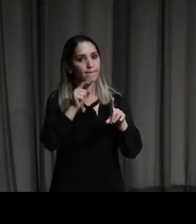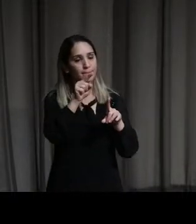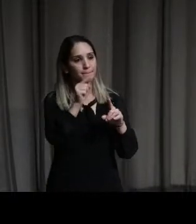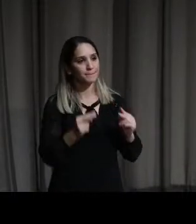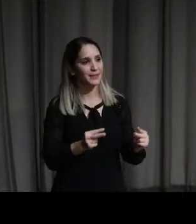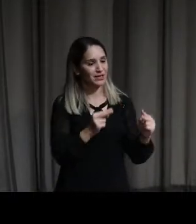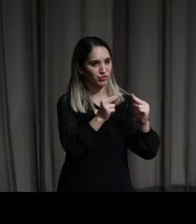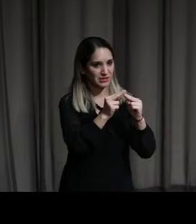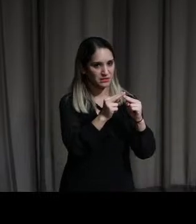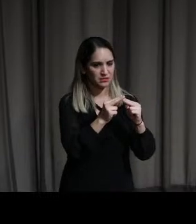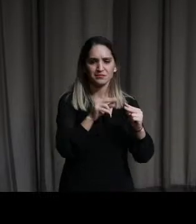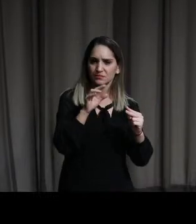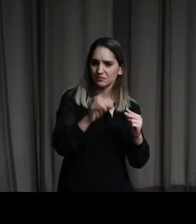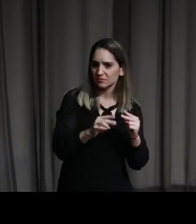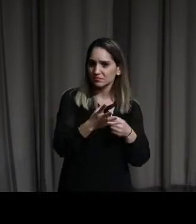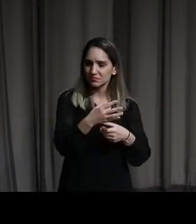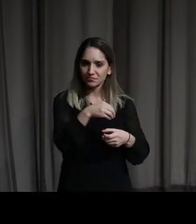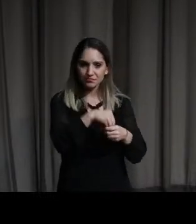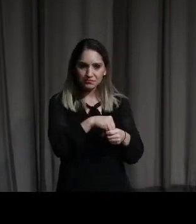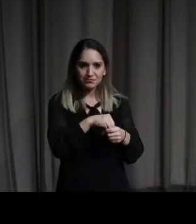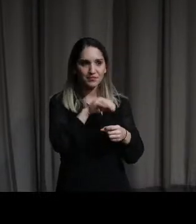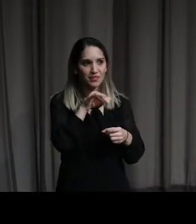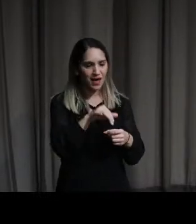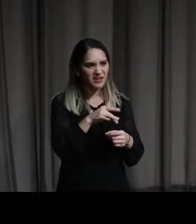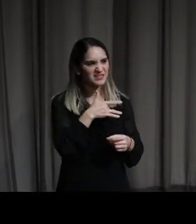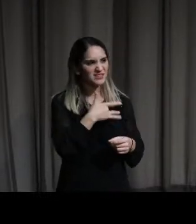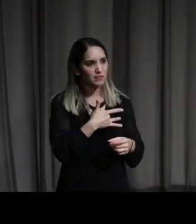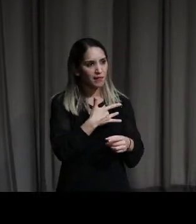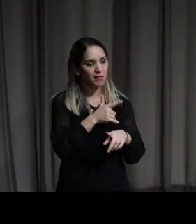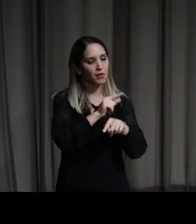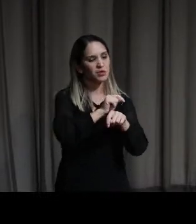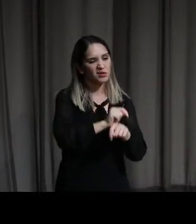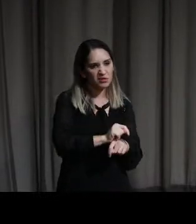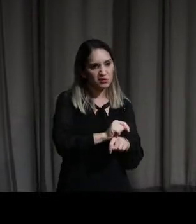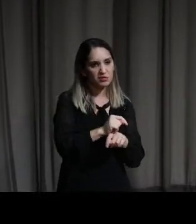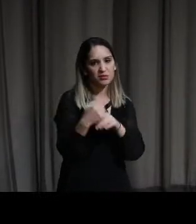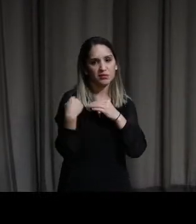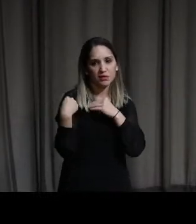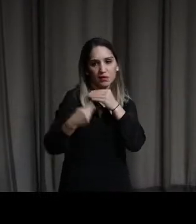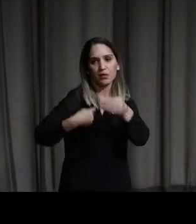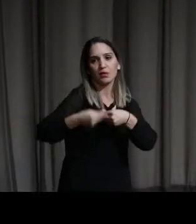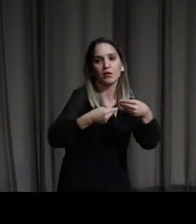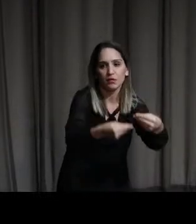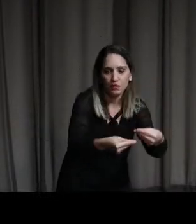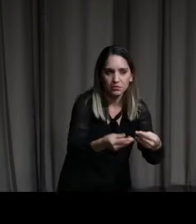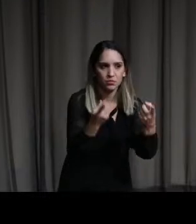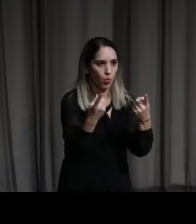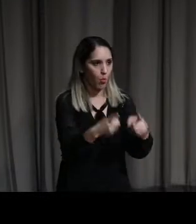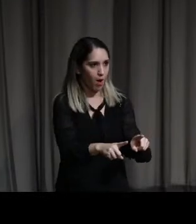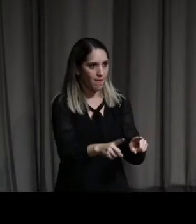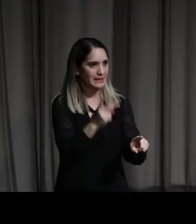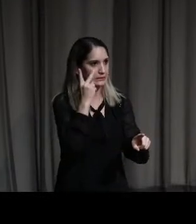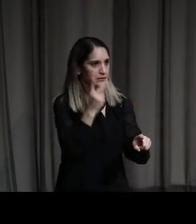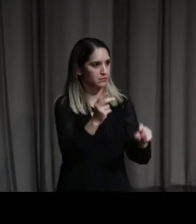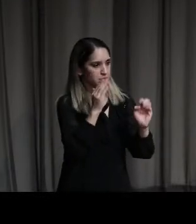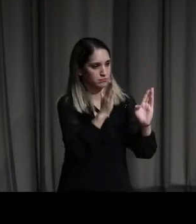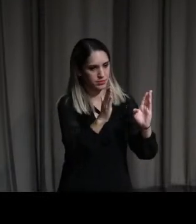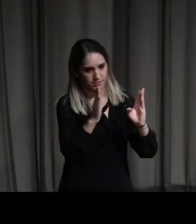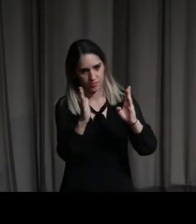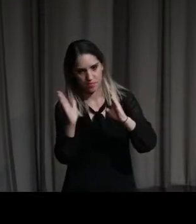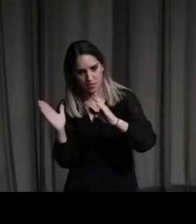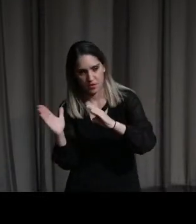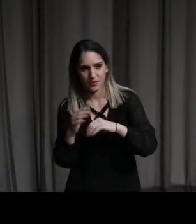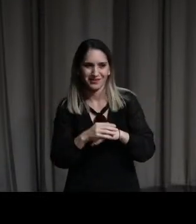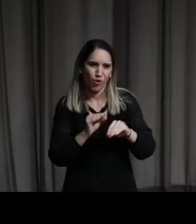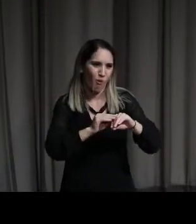is absolutely a part of the trajectory of development that that we see, because